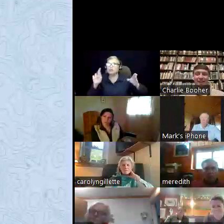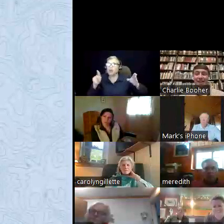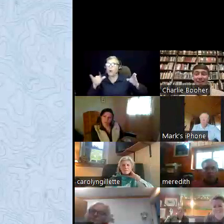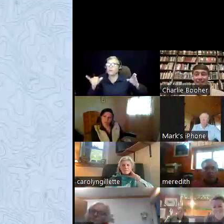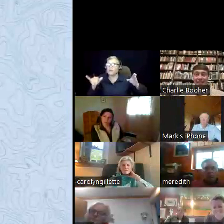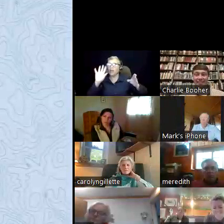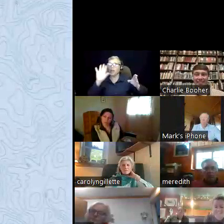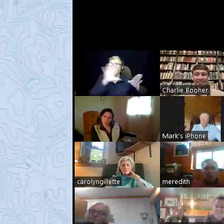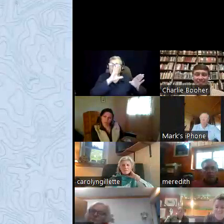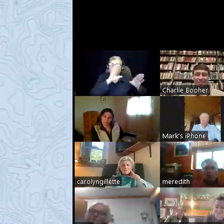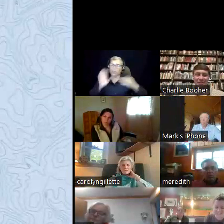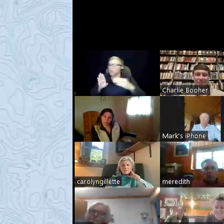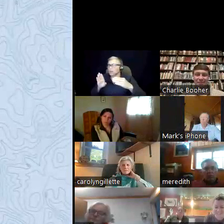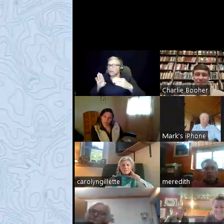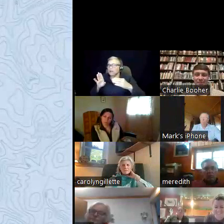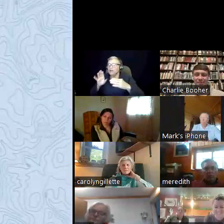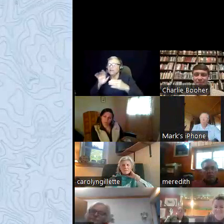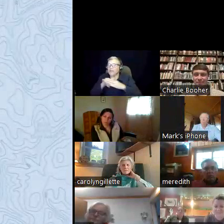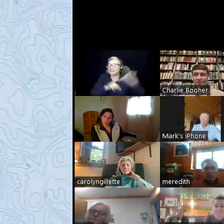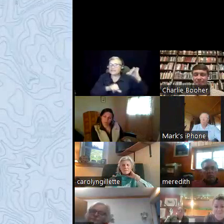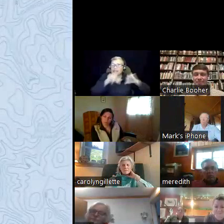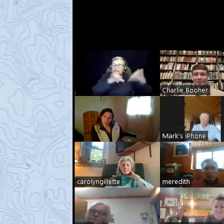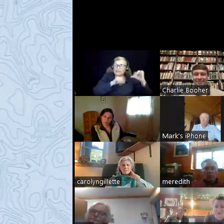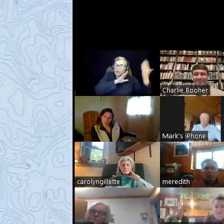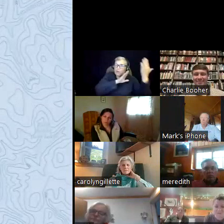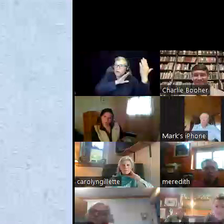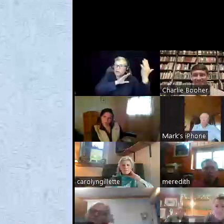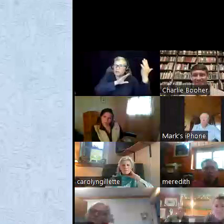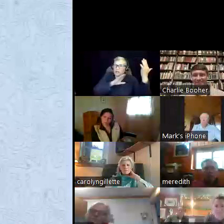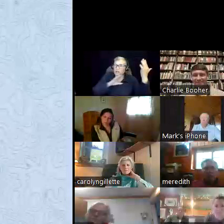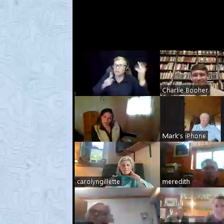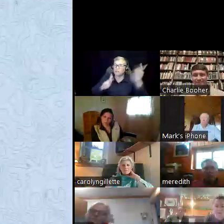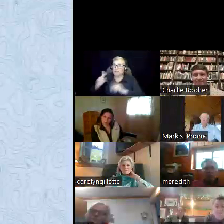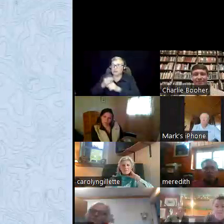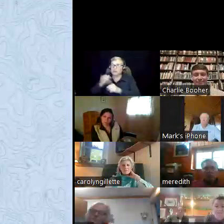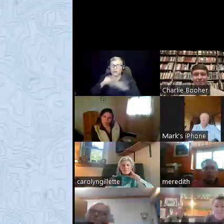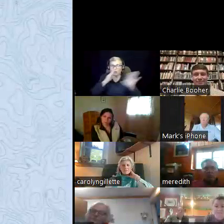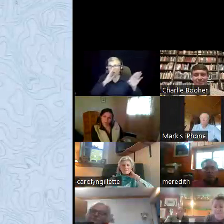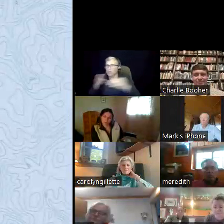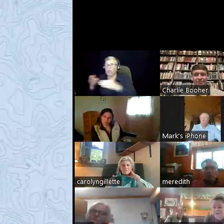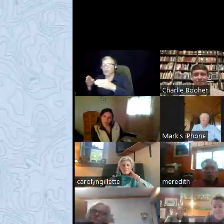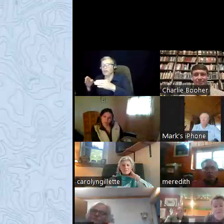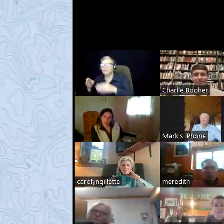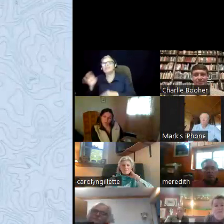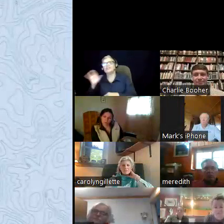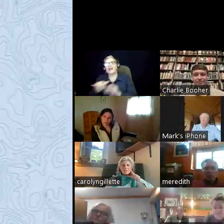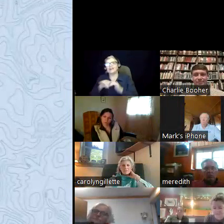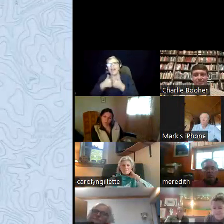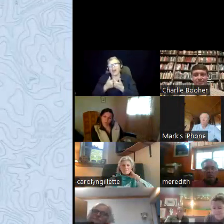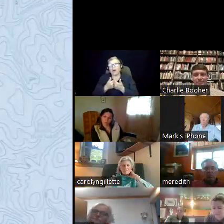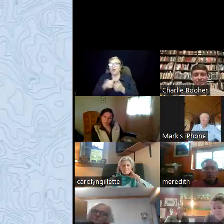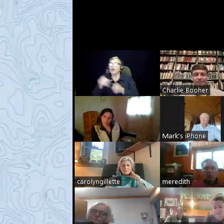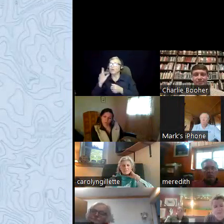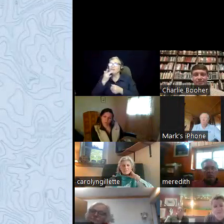And yeah, so that's sort of the basis of what trophy hunting is in the state of Wyoming. We'd love to see it